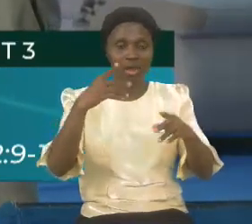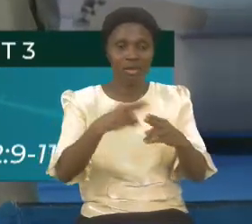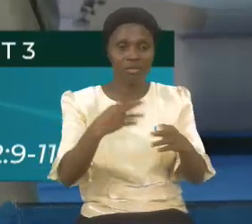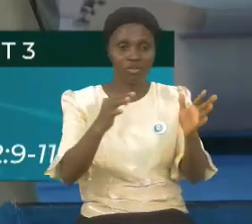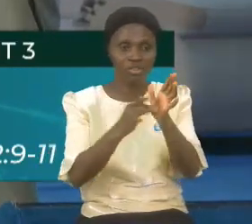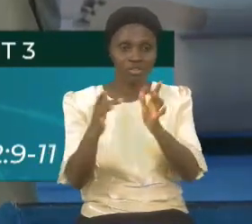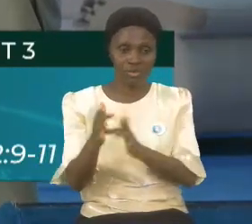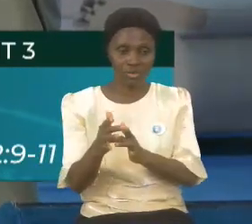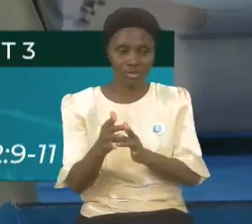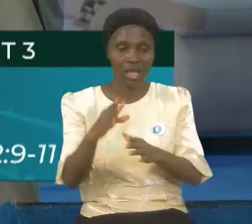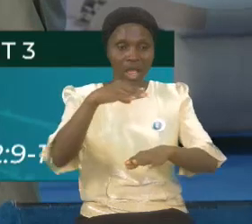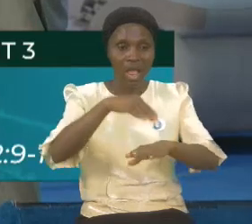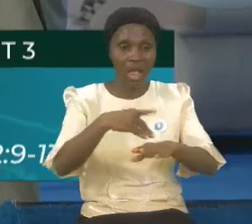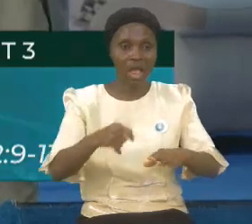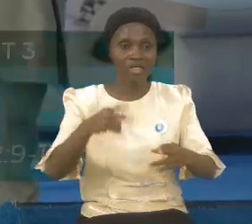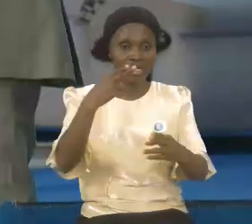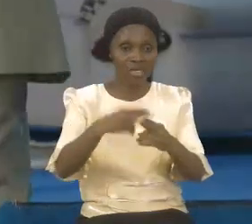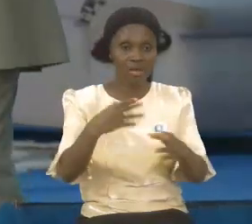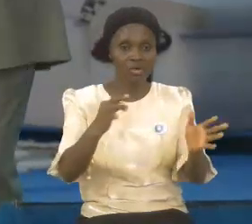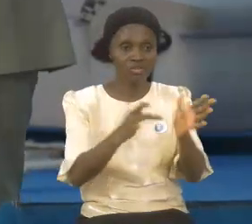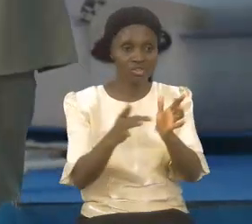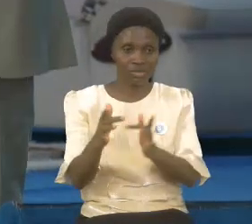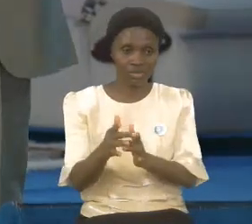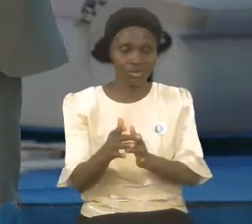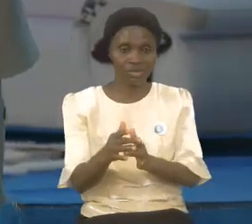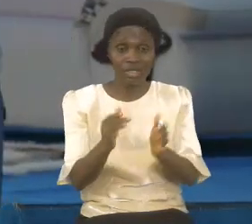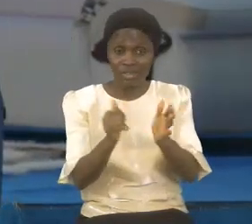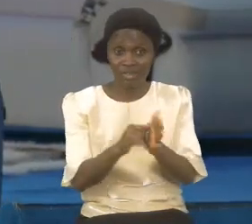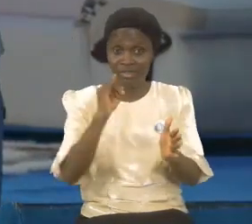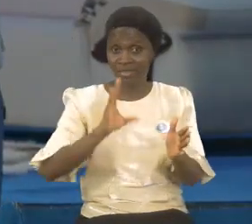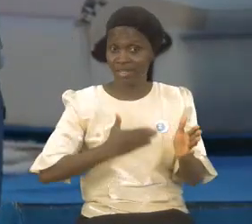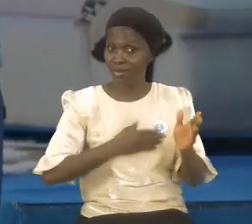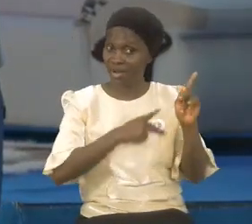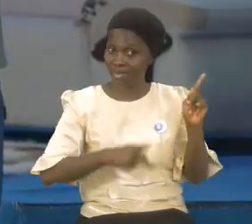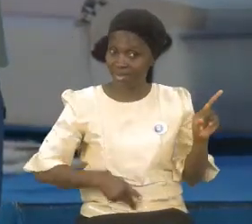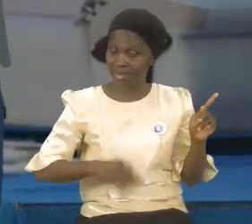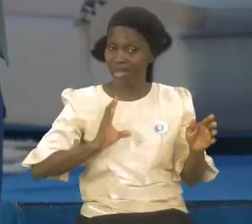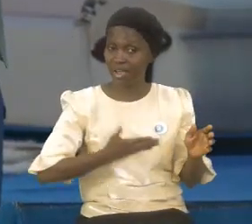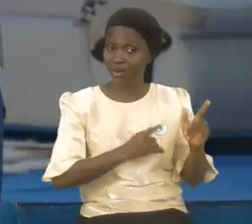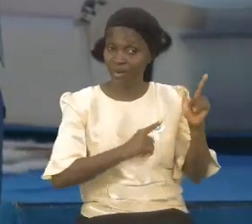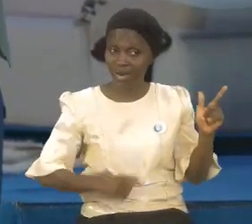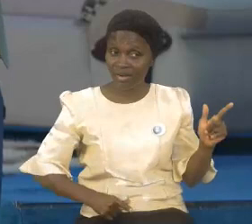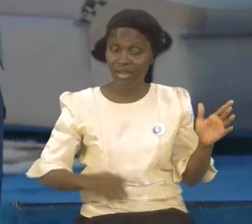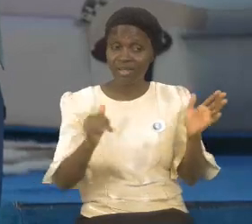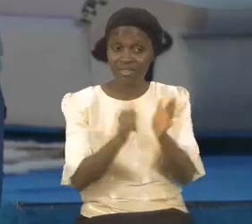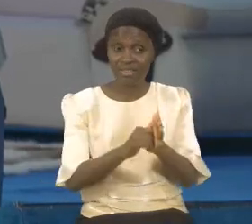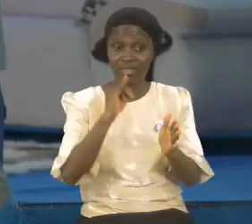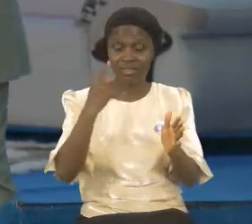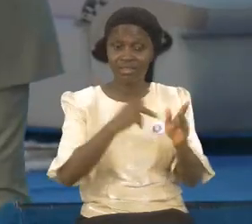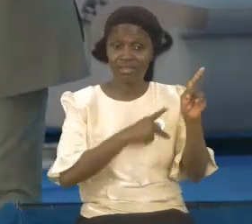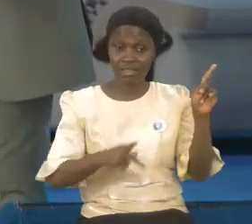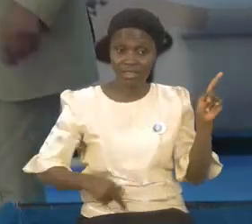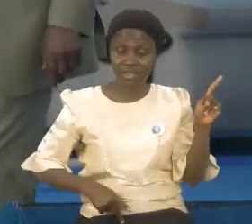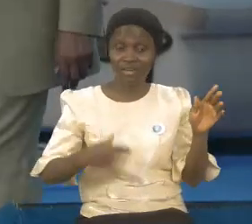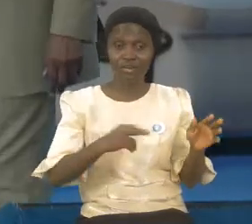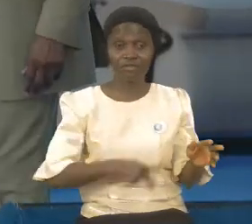Lord, at the name of Jesus, that's our King, at the name of Jesus, that is the King of Kings and the